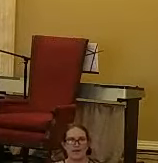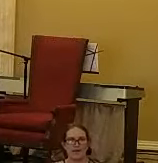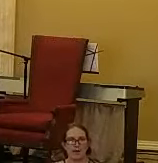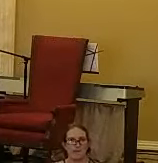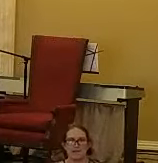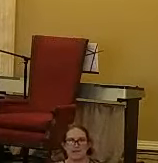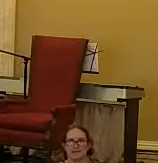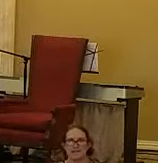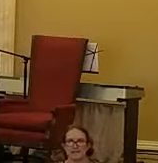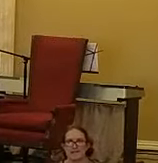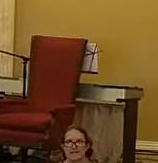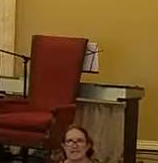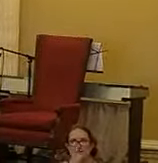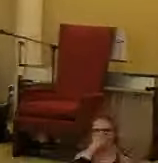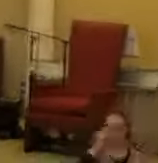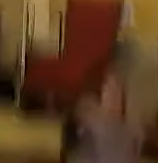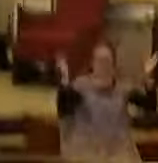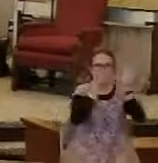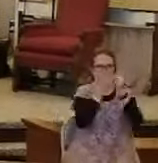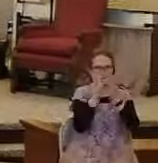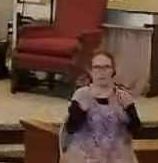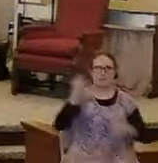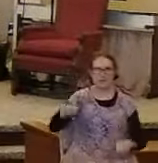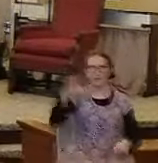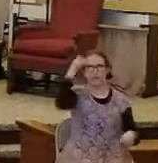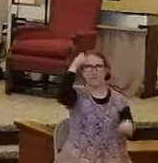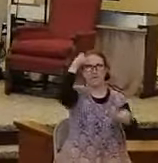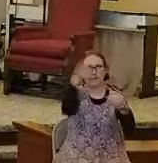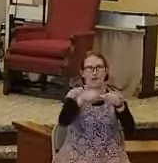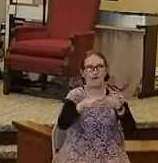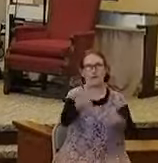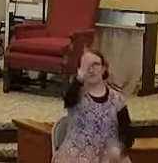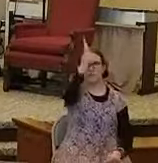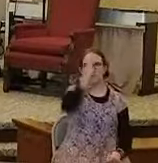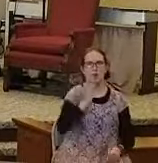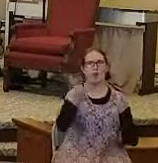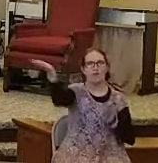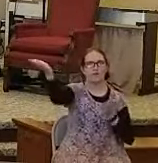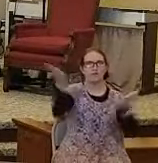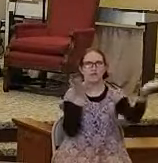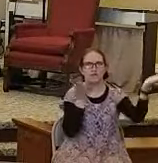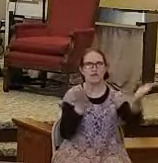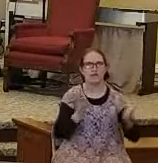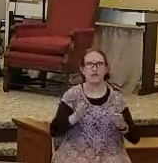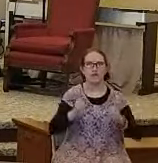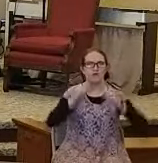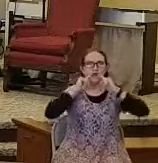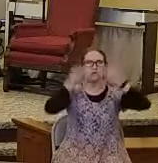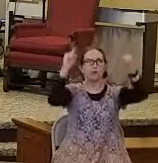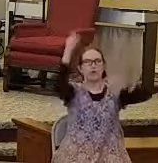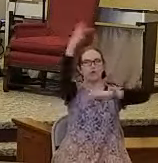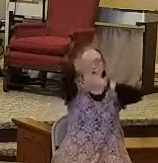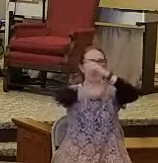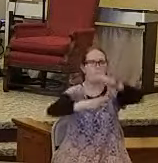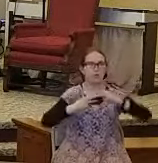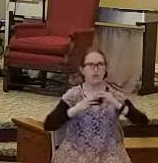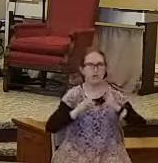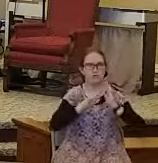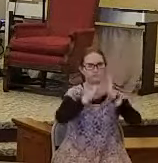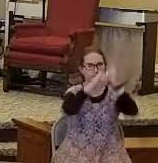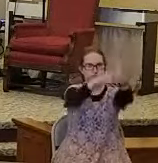tonight. Hallelujah, Jesus. We need to remember that the God that we serve spoke the world into